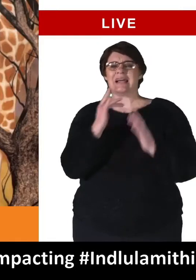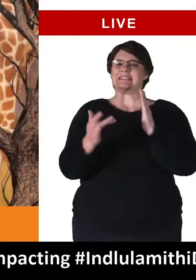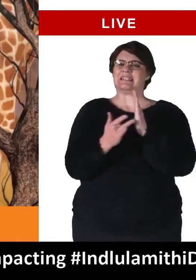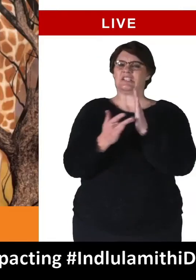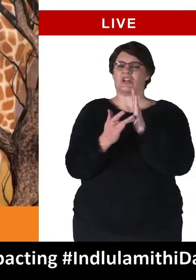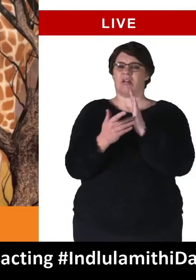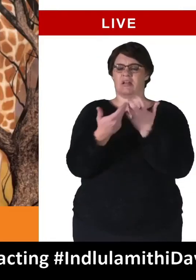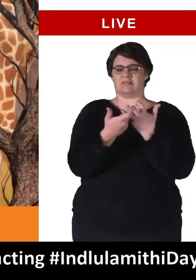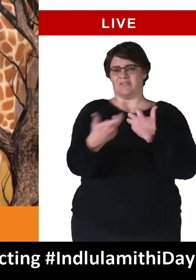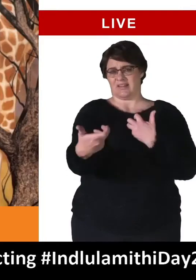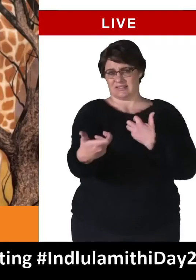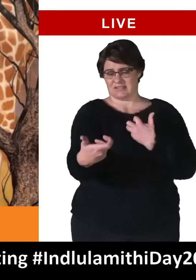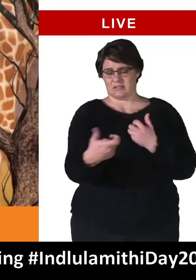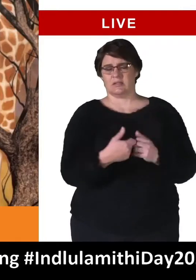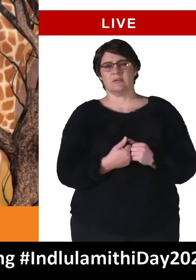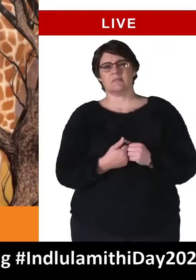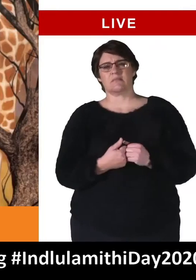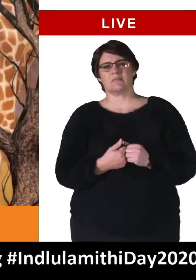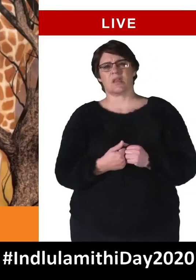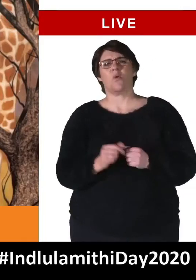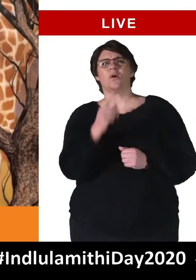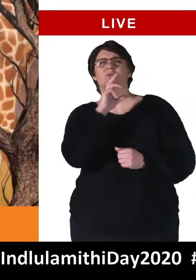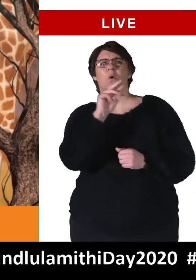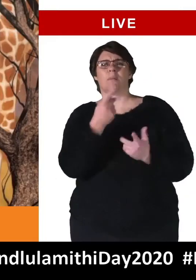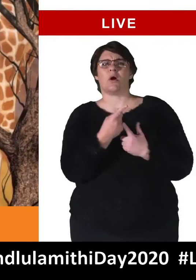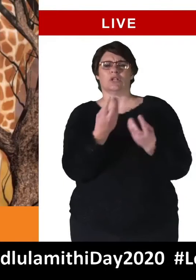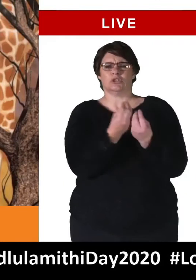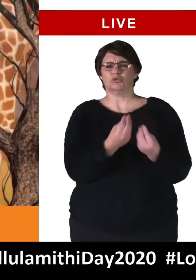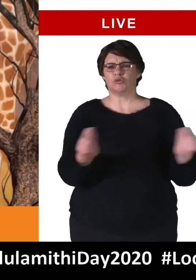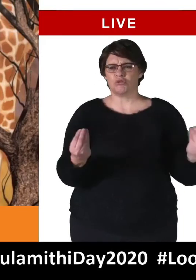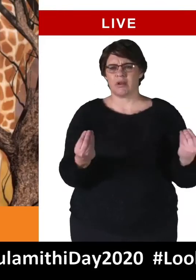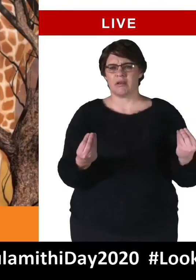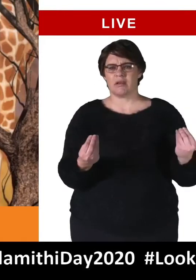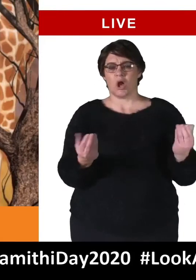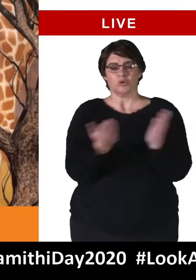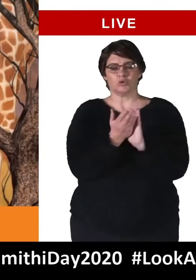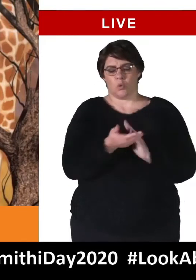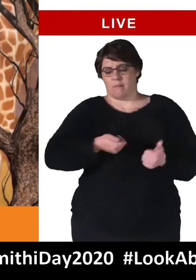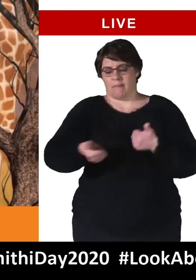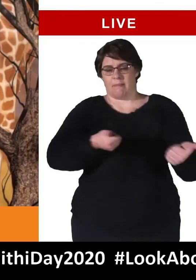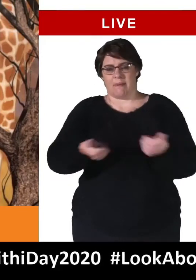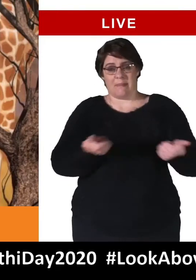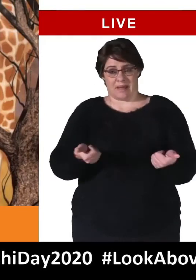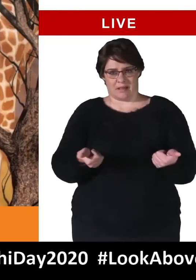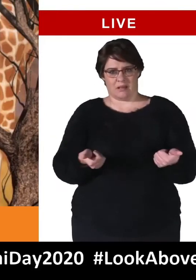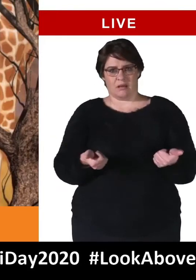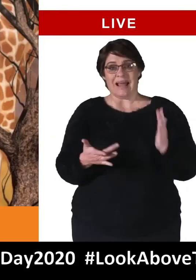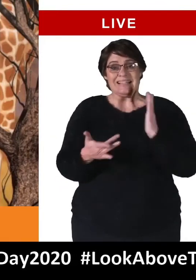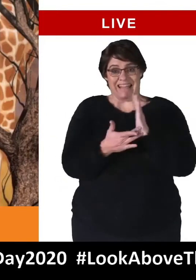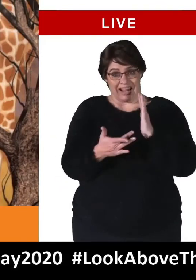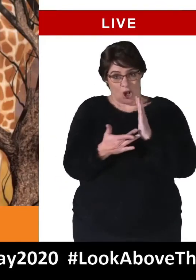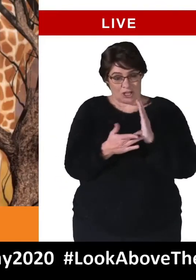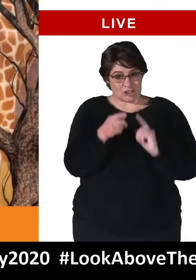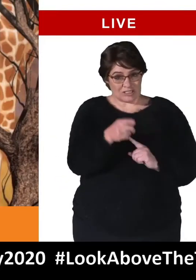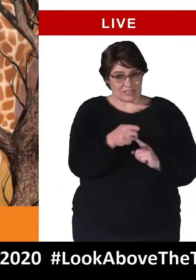digital divide. When we were talking about children coming back to school, the issue of